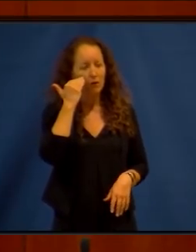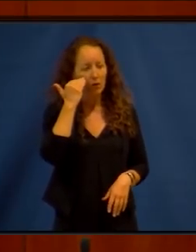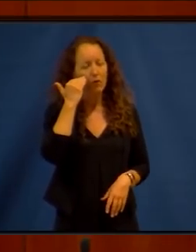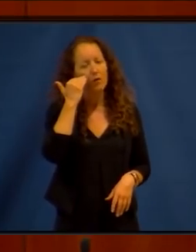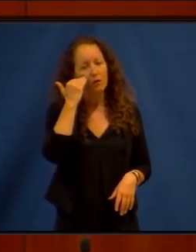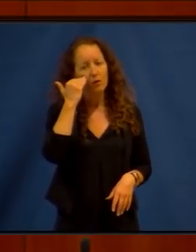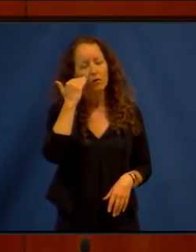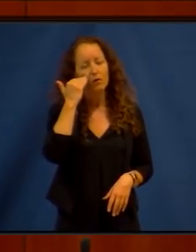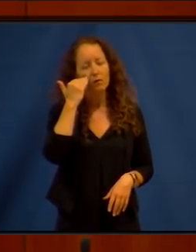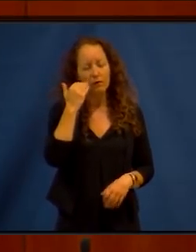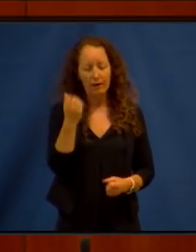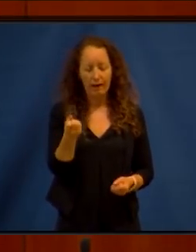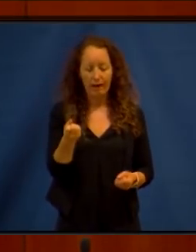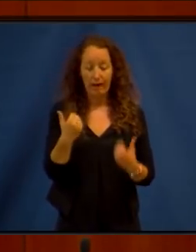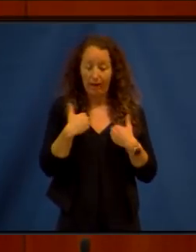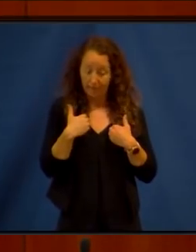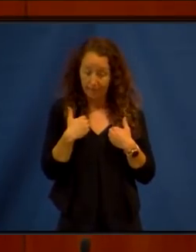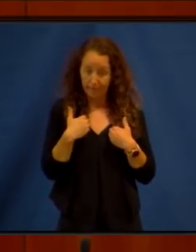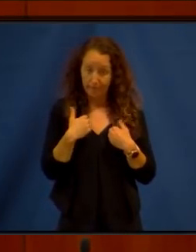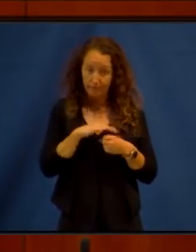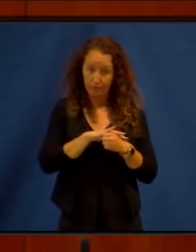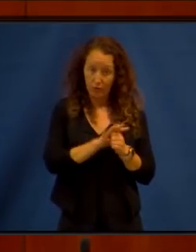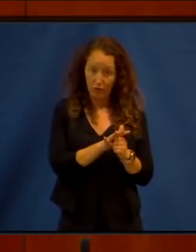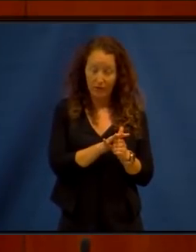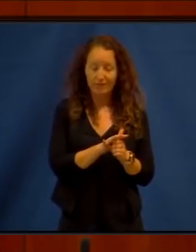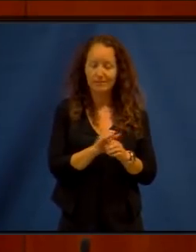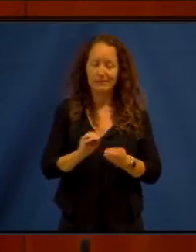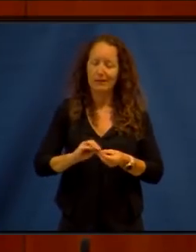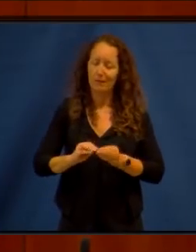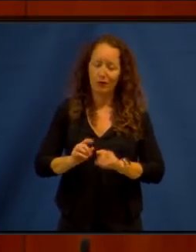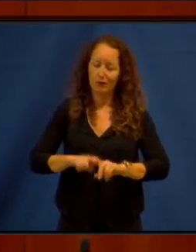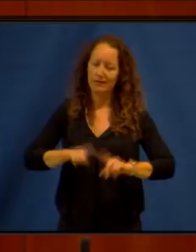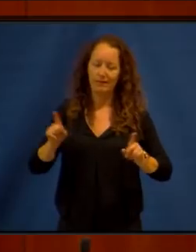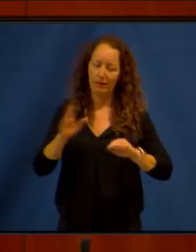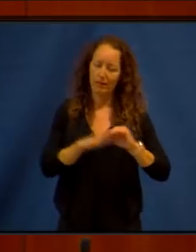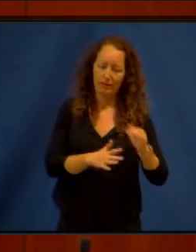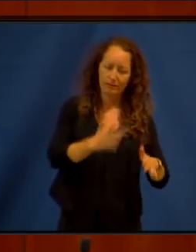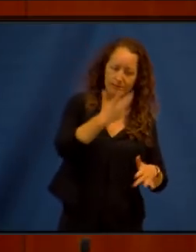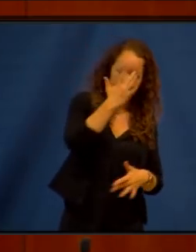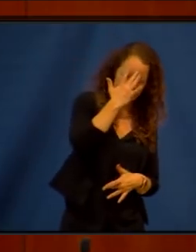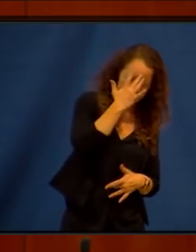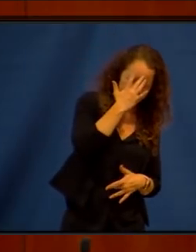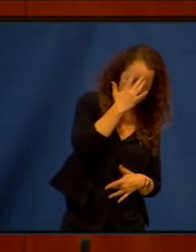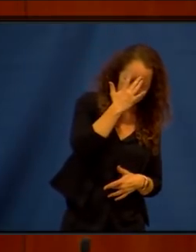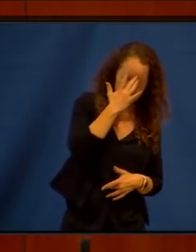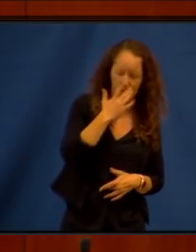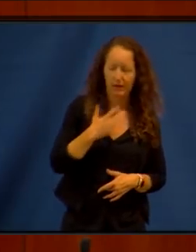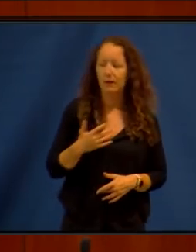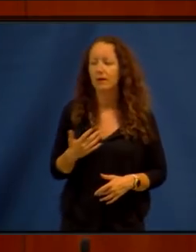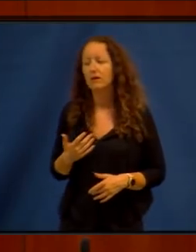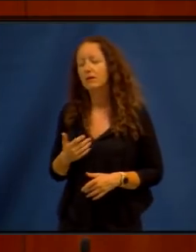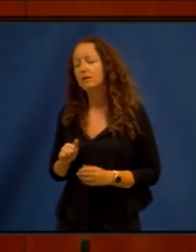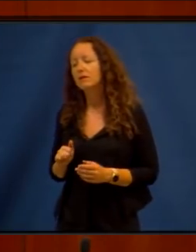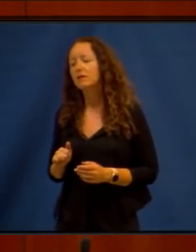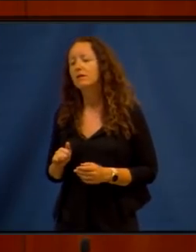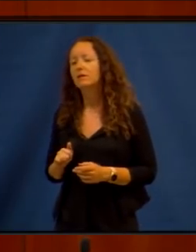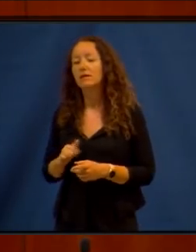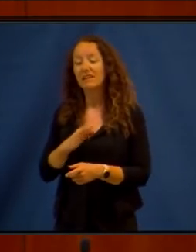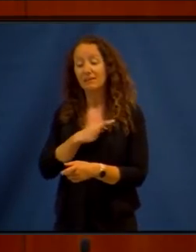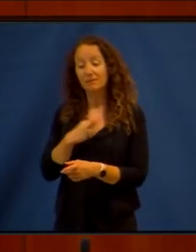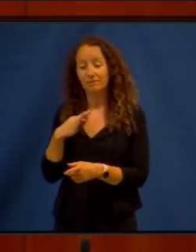from the positives, which is a different number, Dave, that there could be positives from the